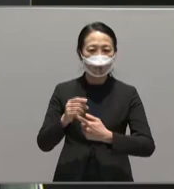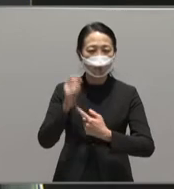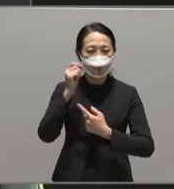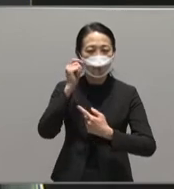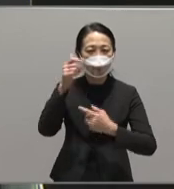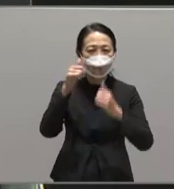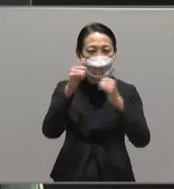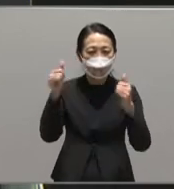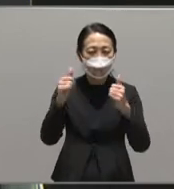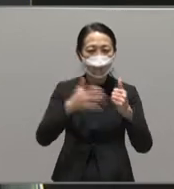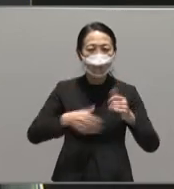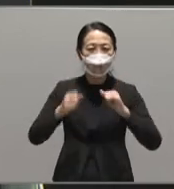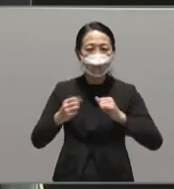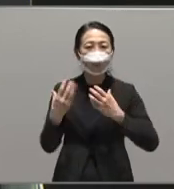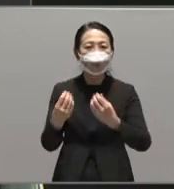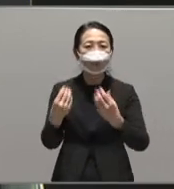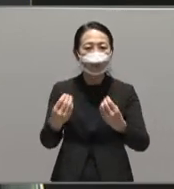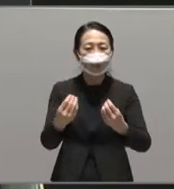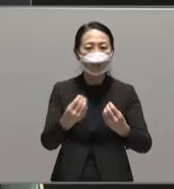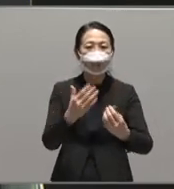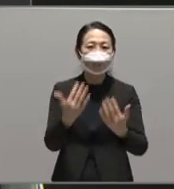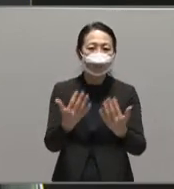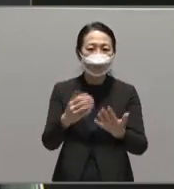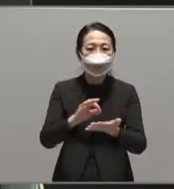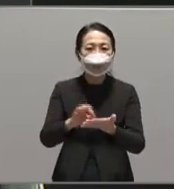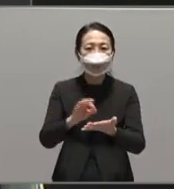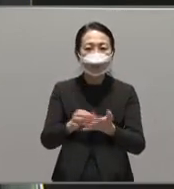So he's the world's authority on forest medicine.